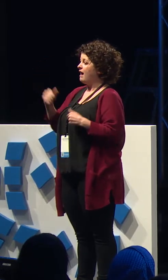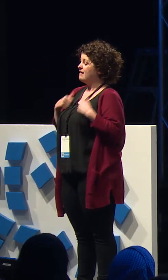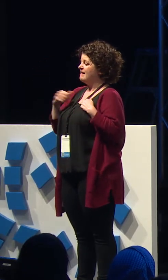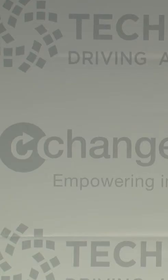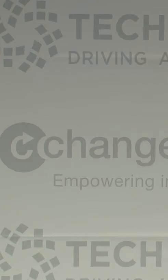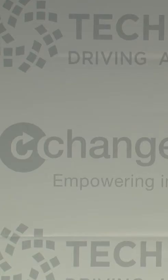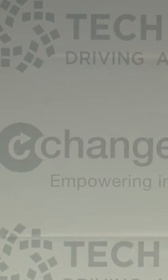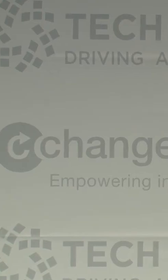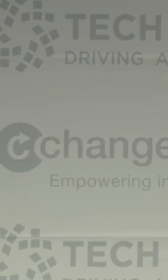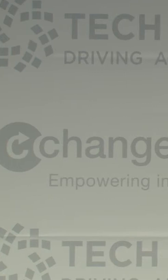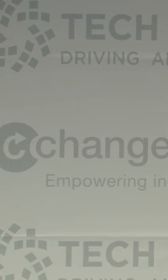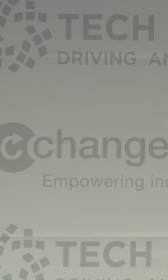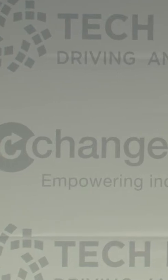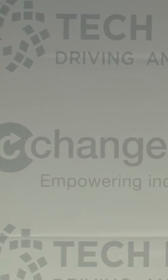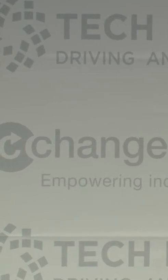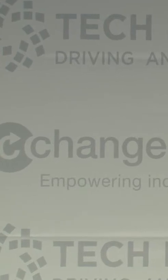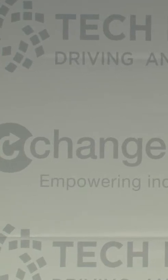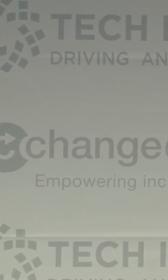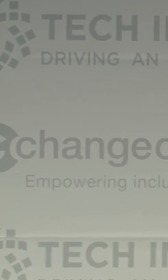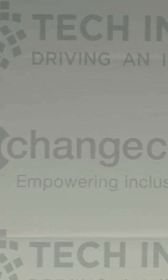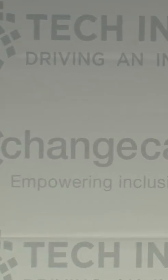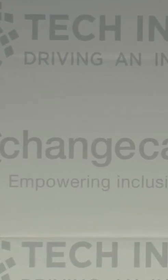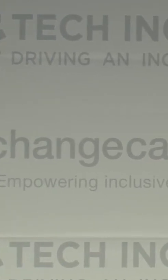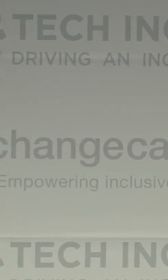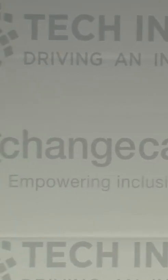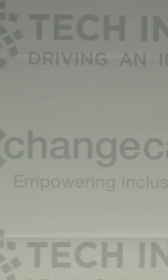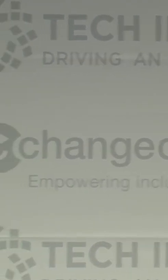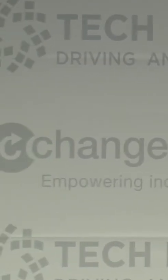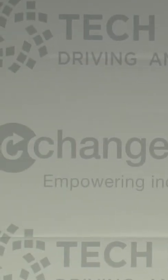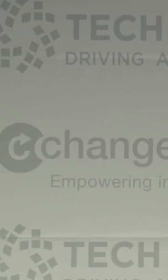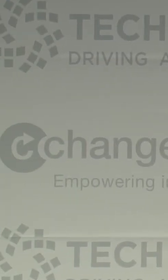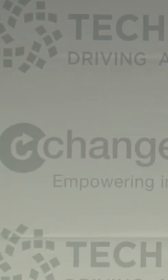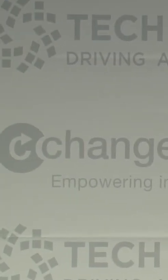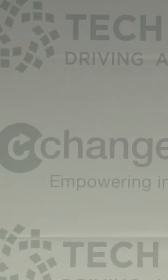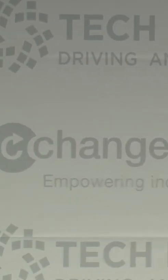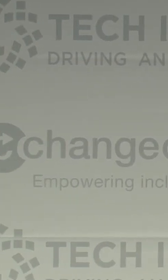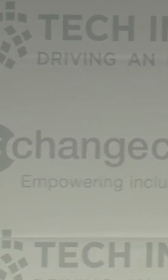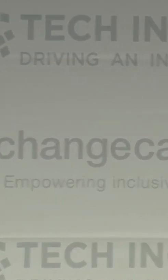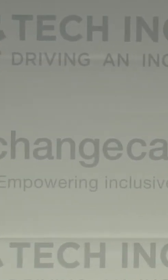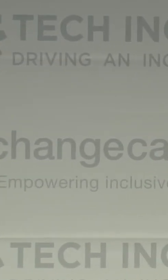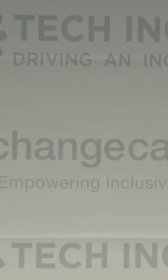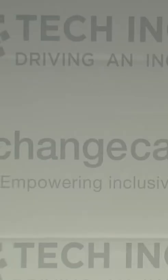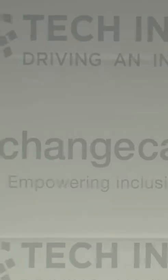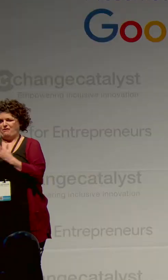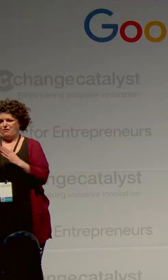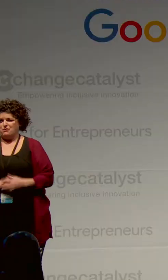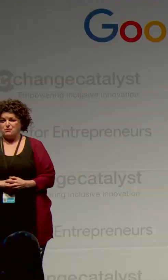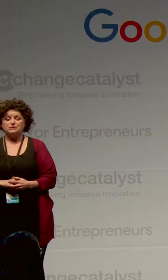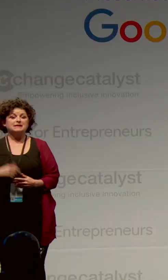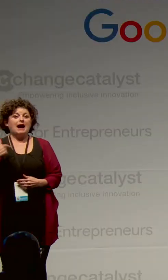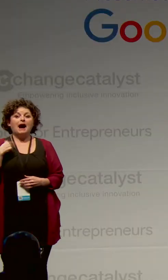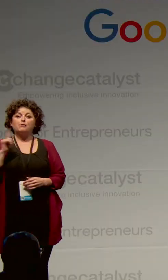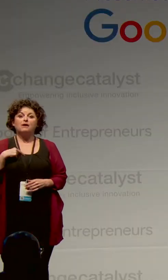cash offer of $6 million for one house, and then that house ended up going for $9 million. Where I come